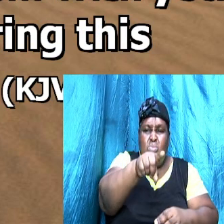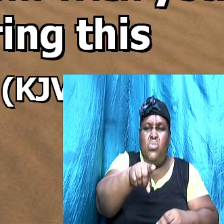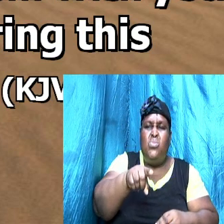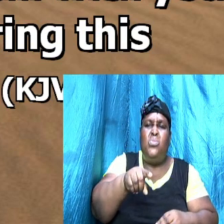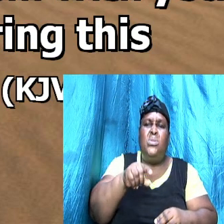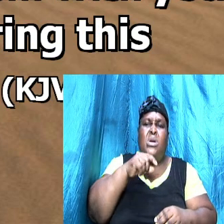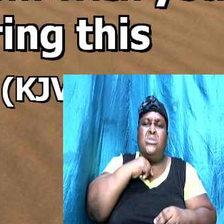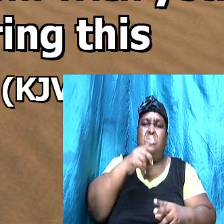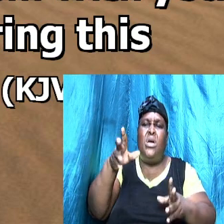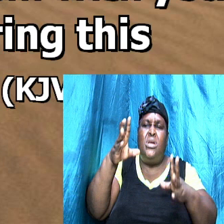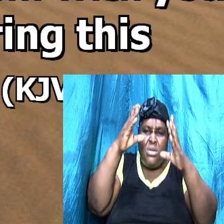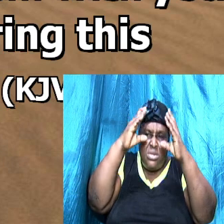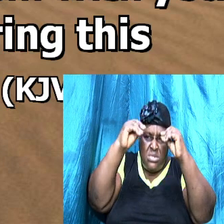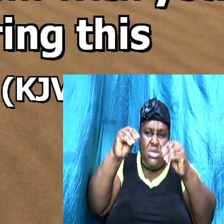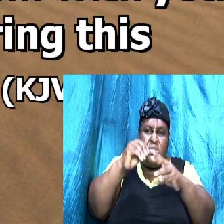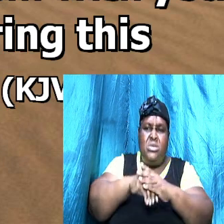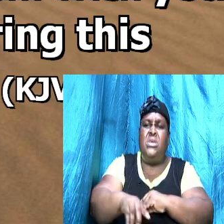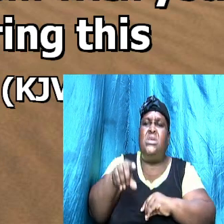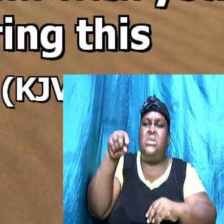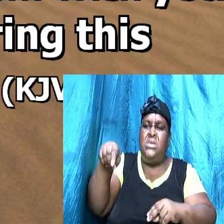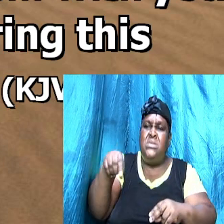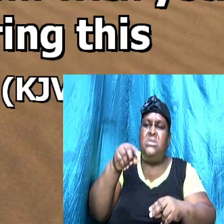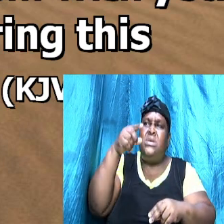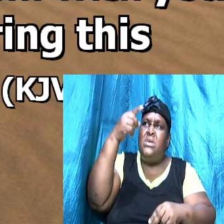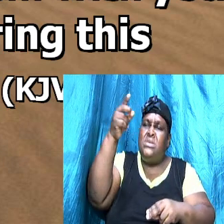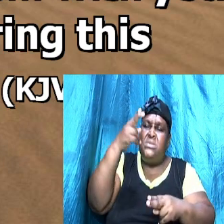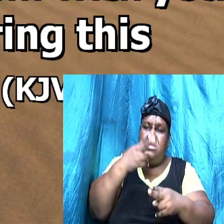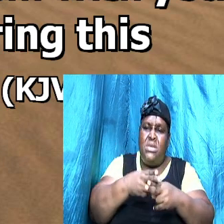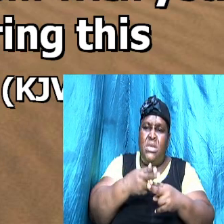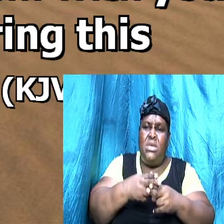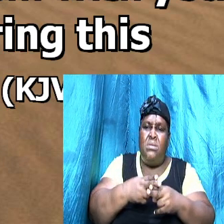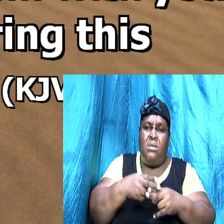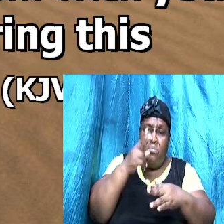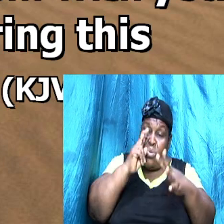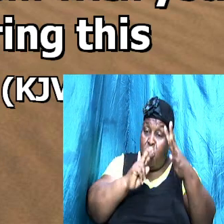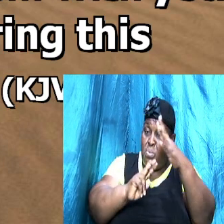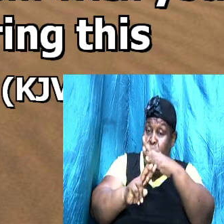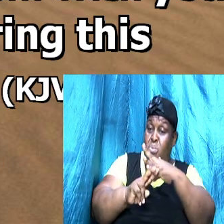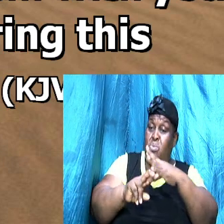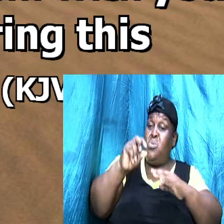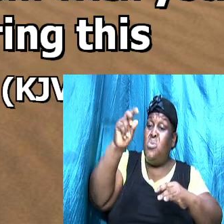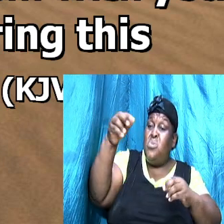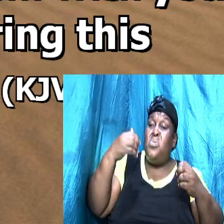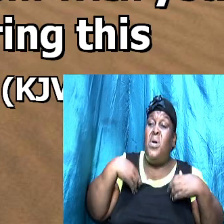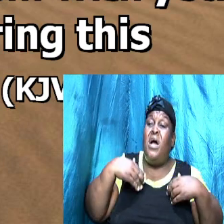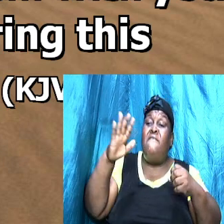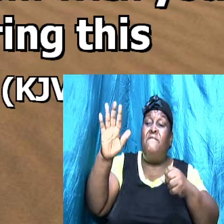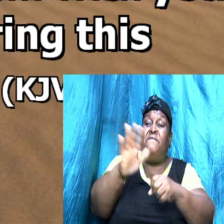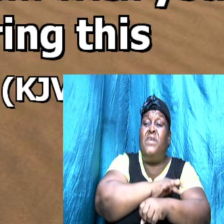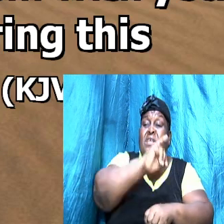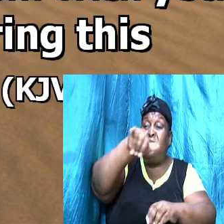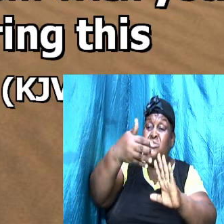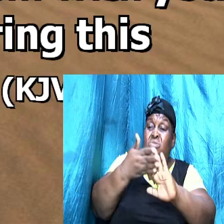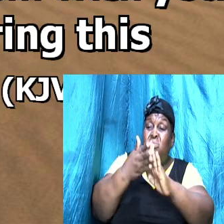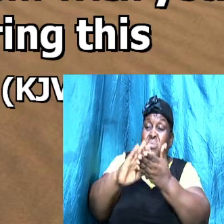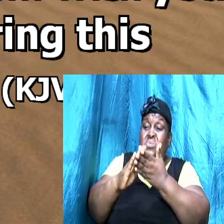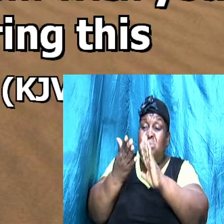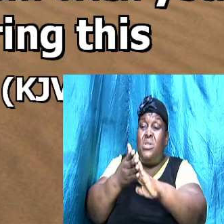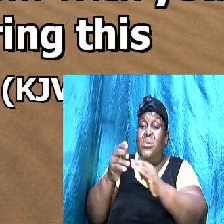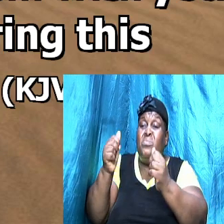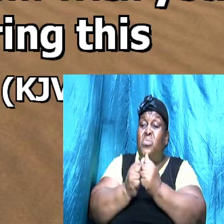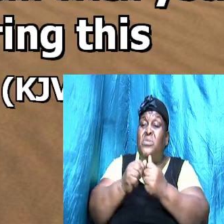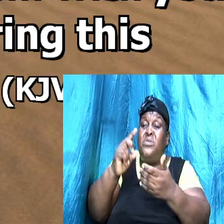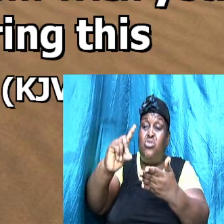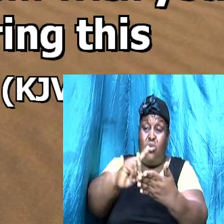that you should not teach in this name? And behold, you have filled Jerusalem with